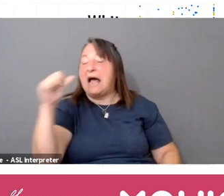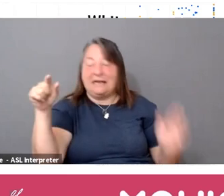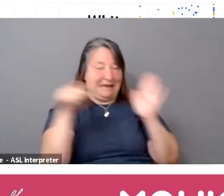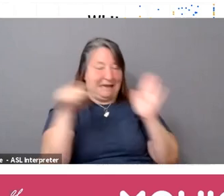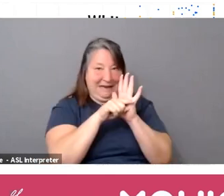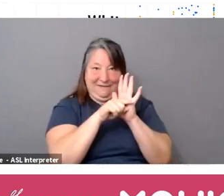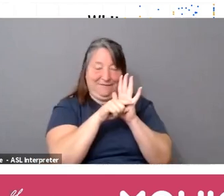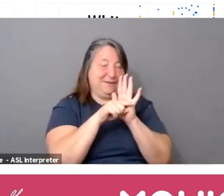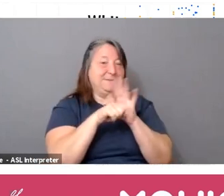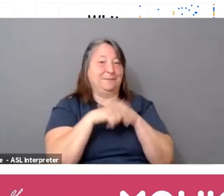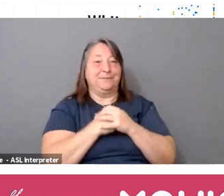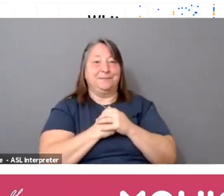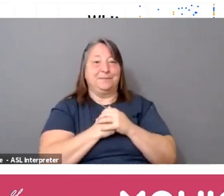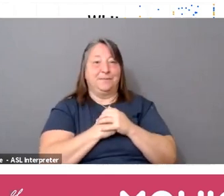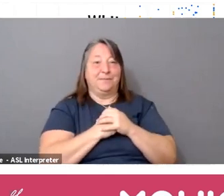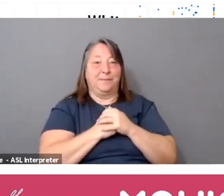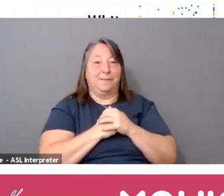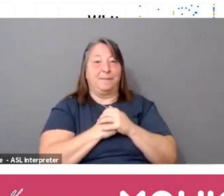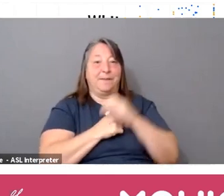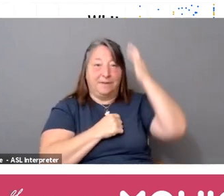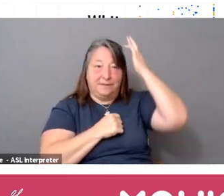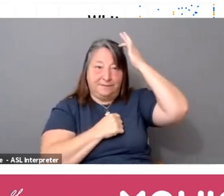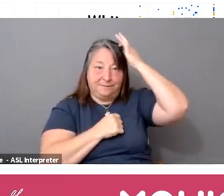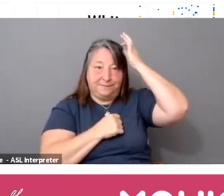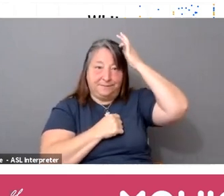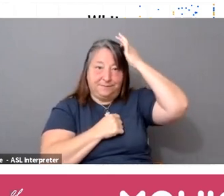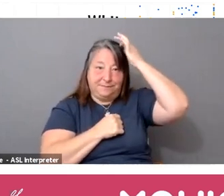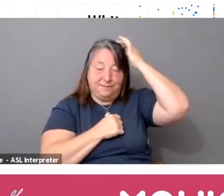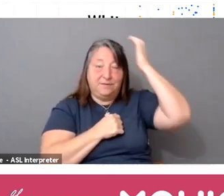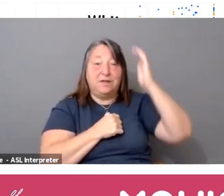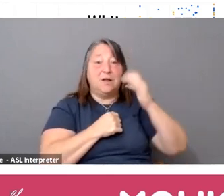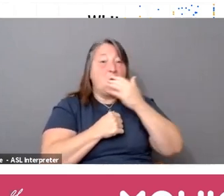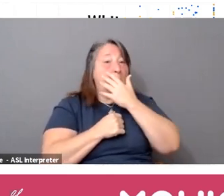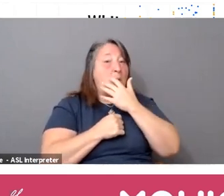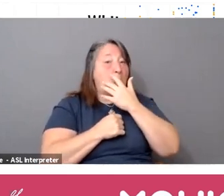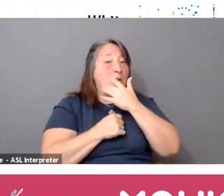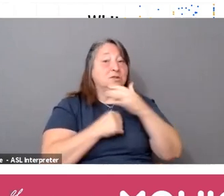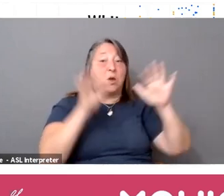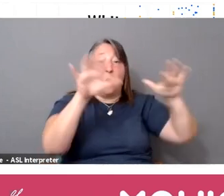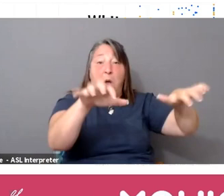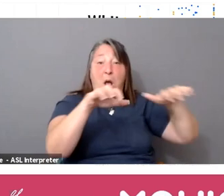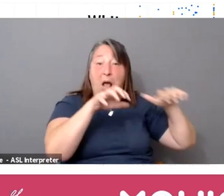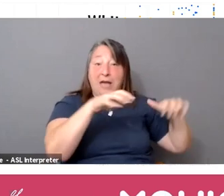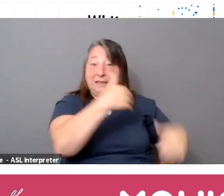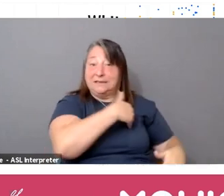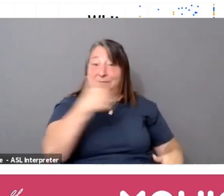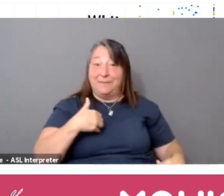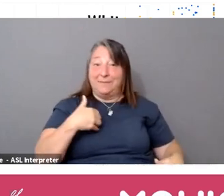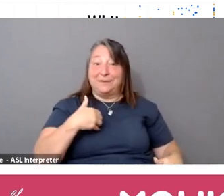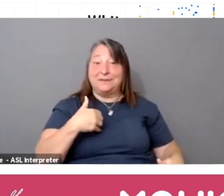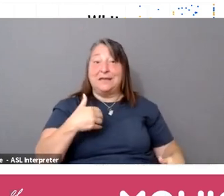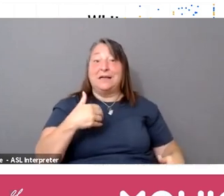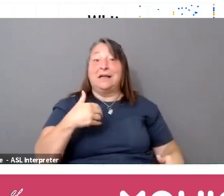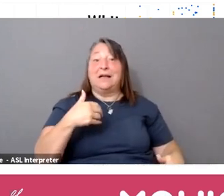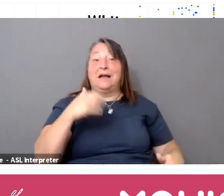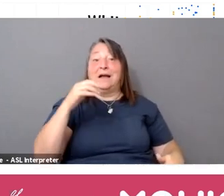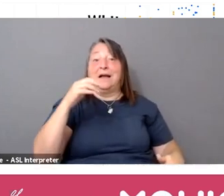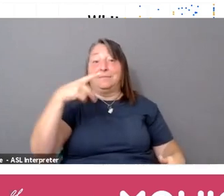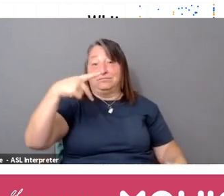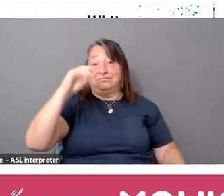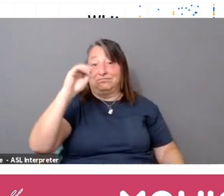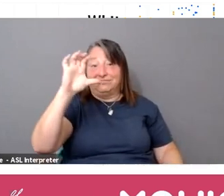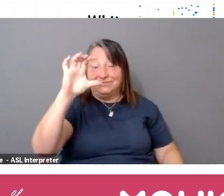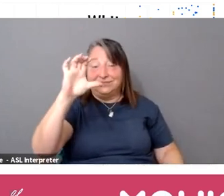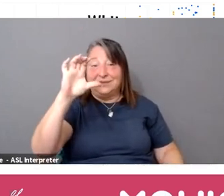movie. And so you can see again that characters of audience members of color have fewer opportunities to see characters of color